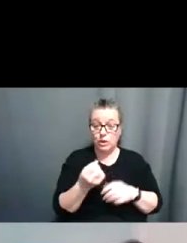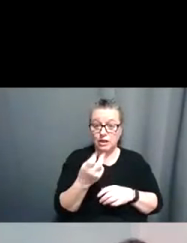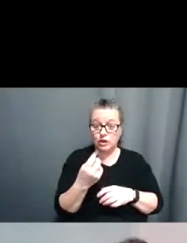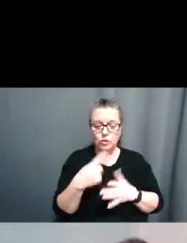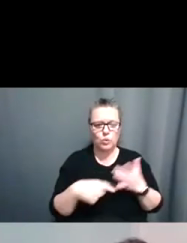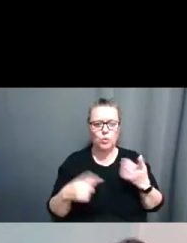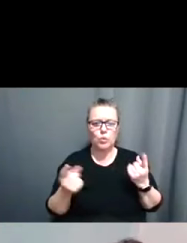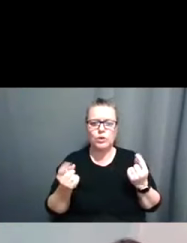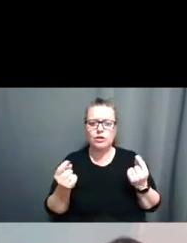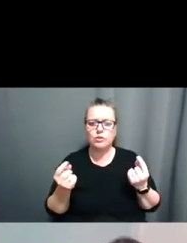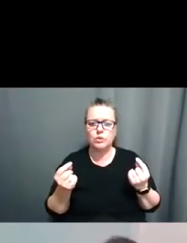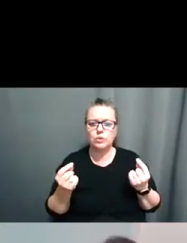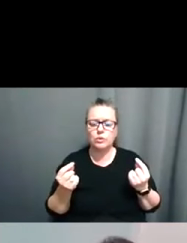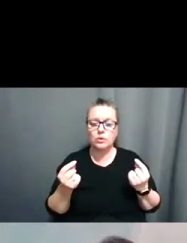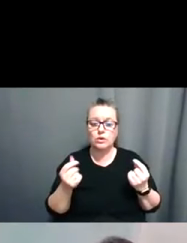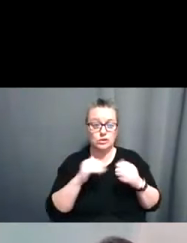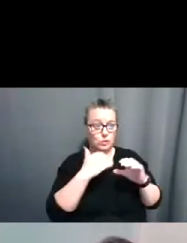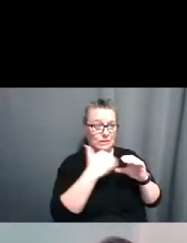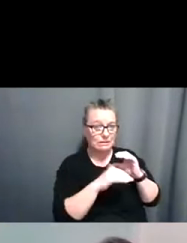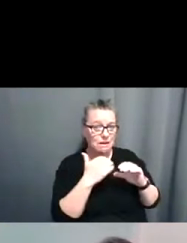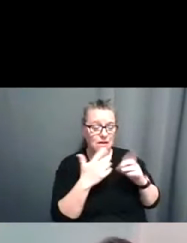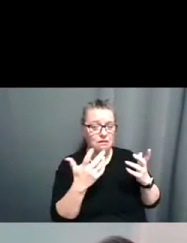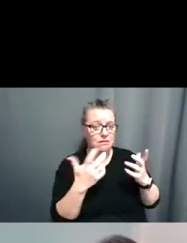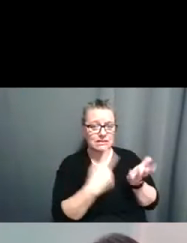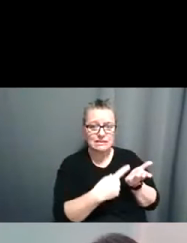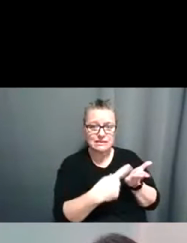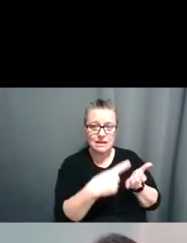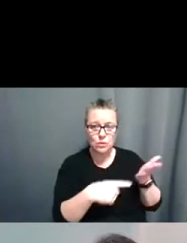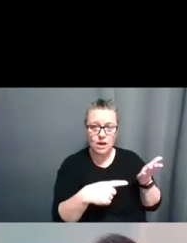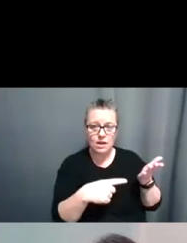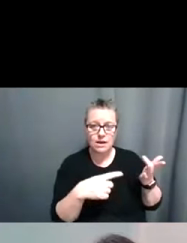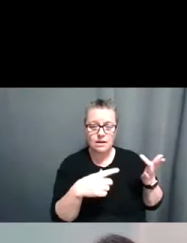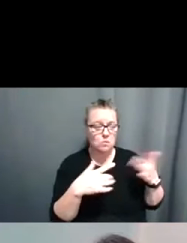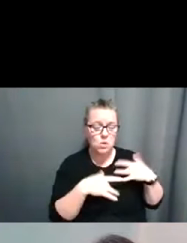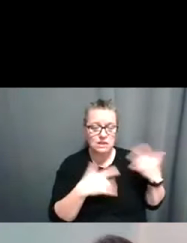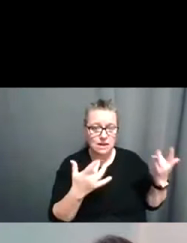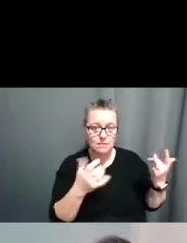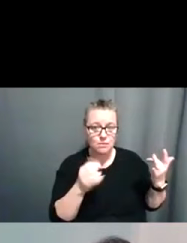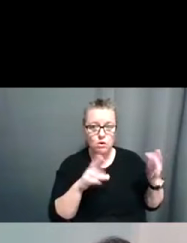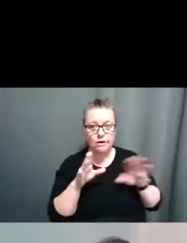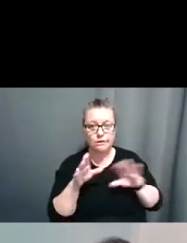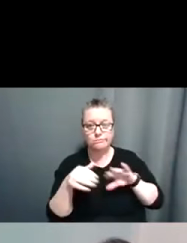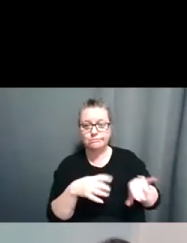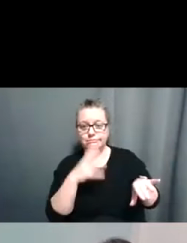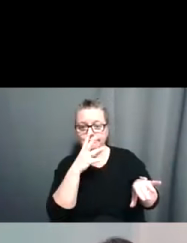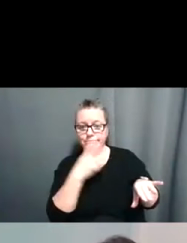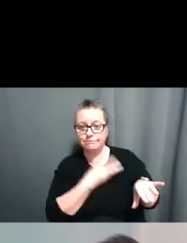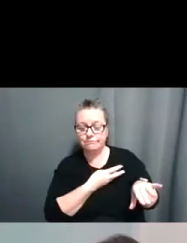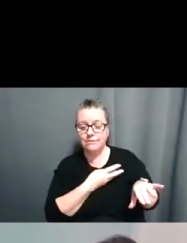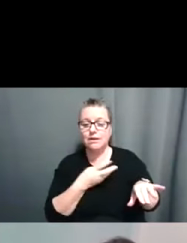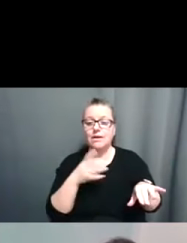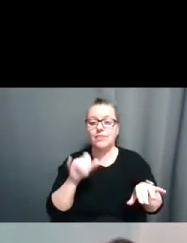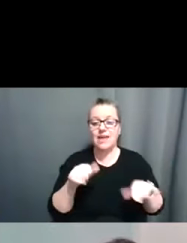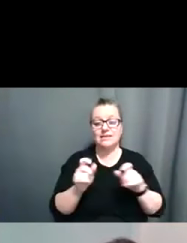asking where the assignment is? Do you meet to talk about what happened? Or do you let it slide? You already know this, but that's